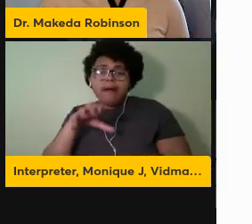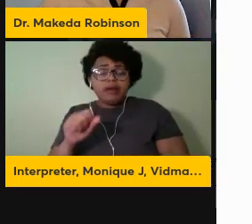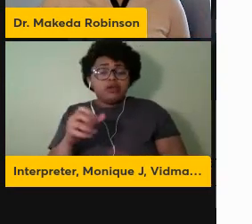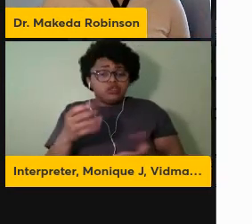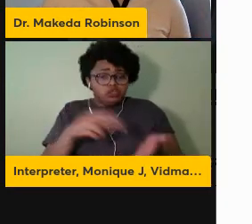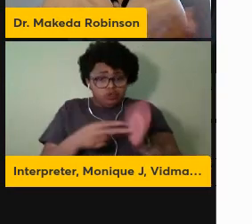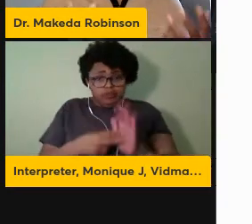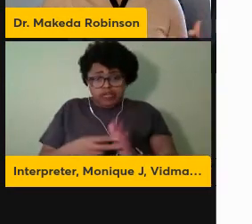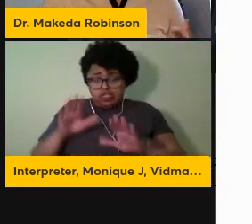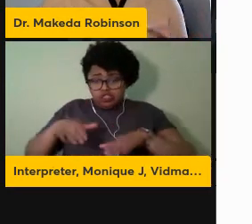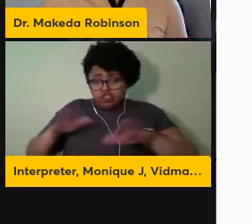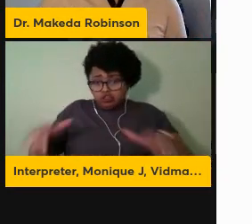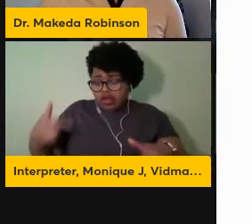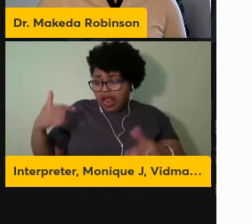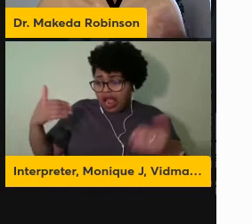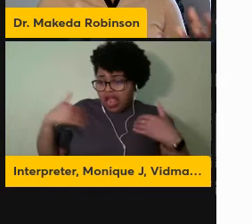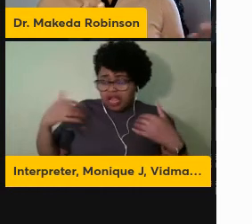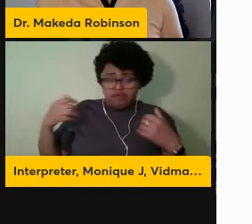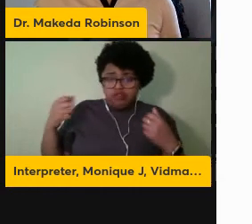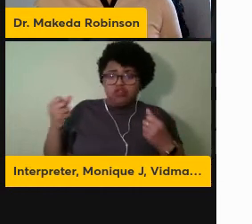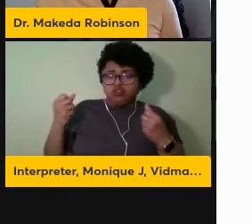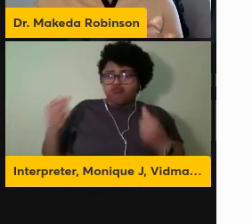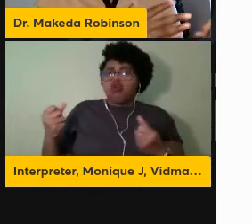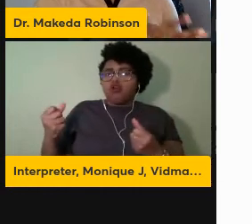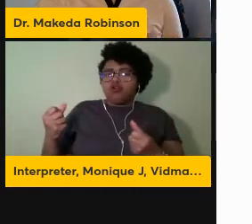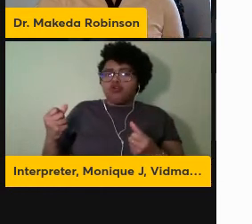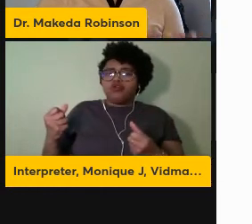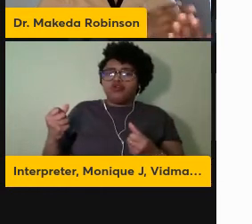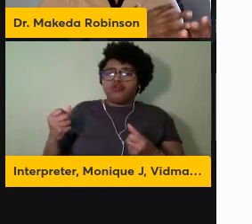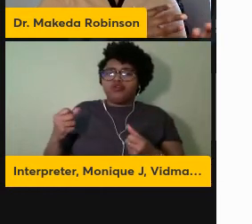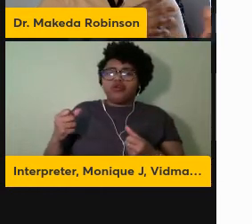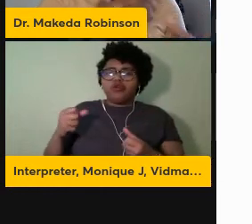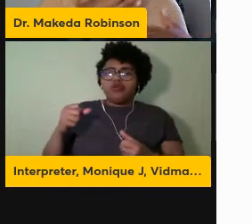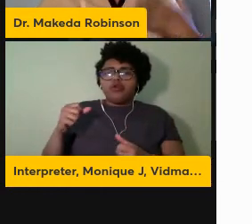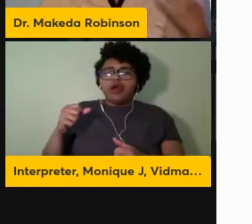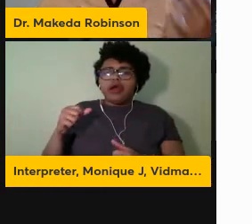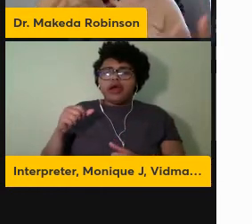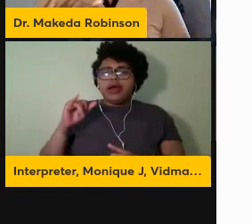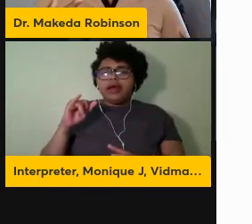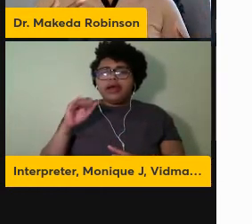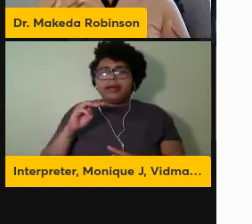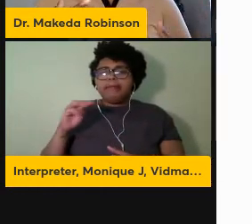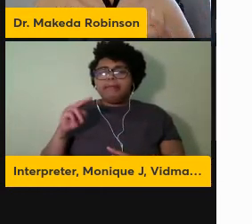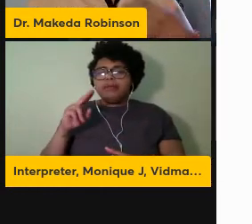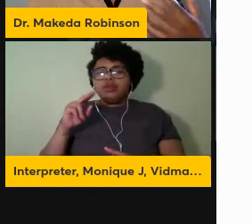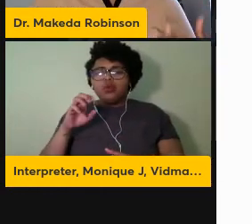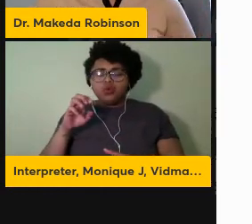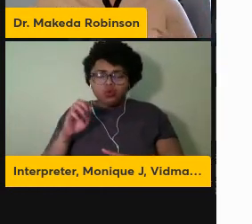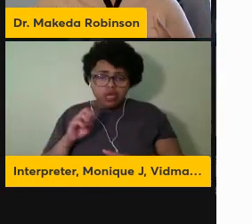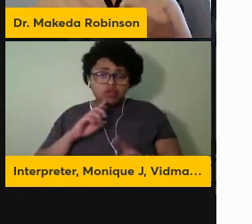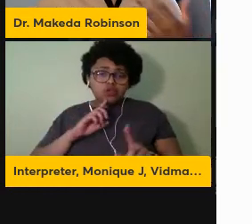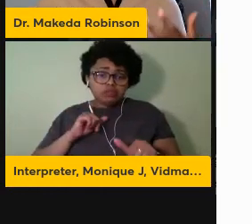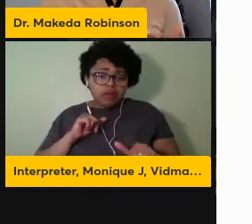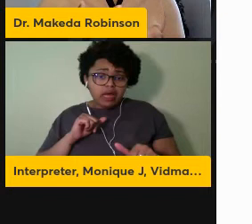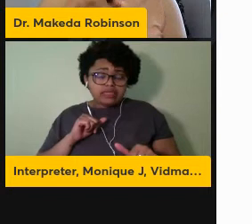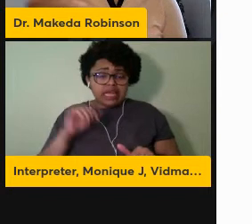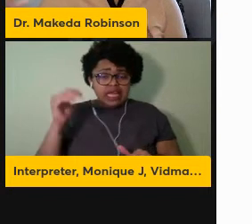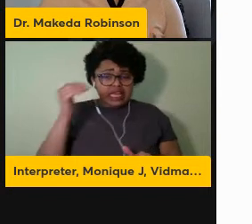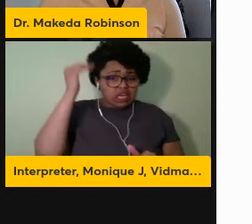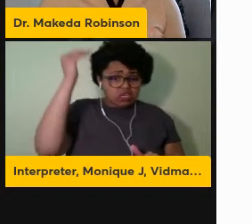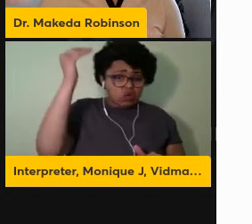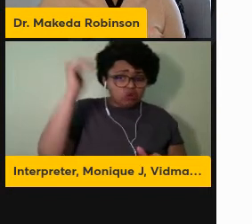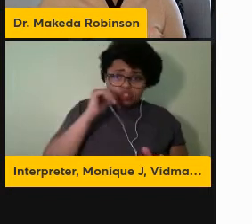immune response, where adults have a less robust response early on that allows the virus to sort of take hold and leads